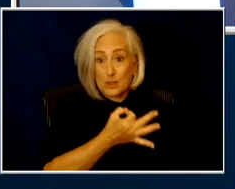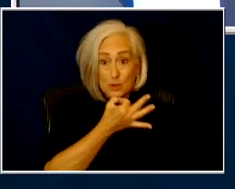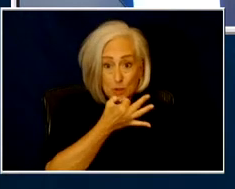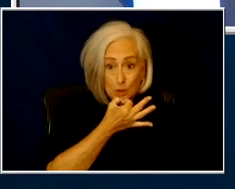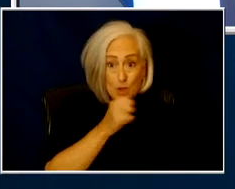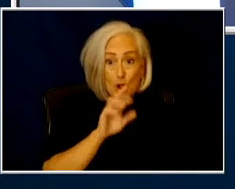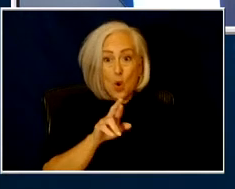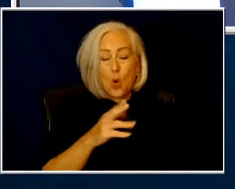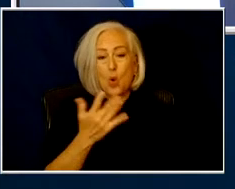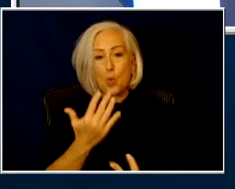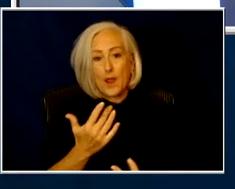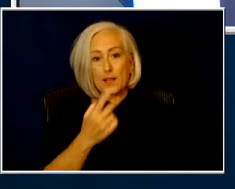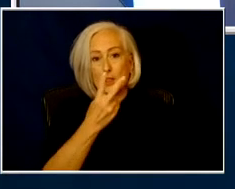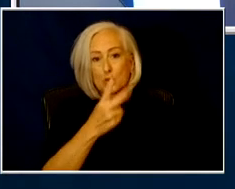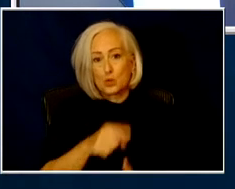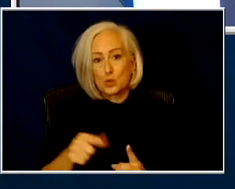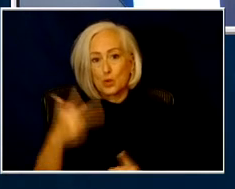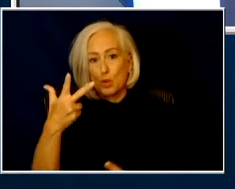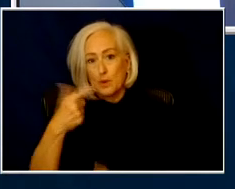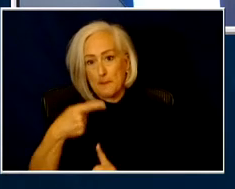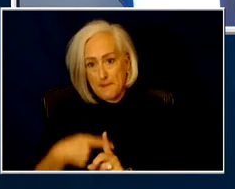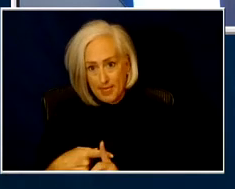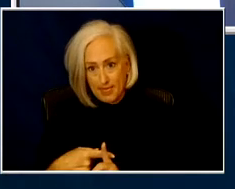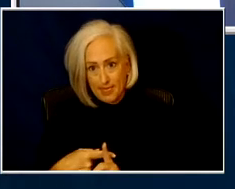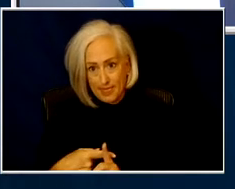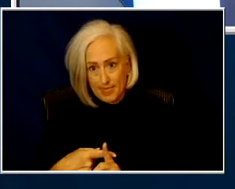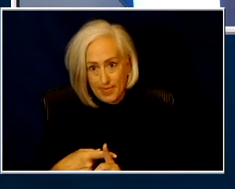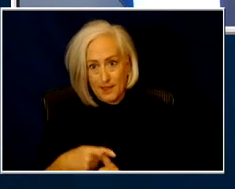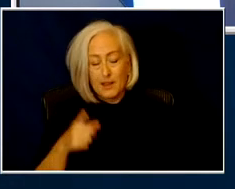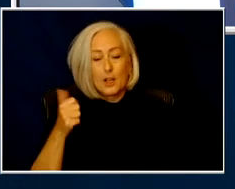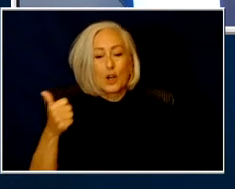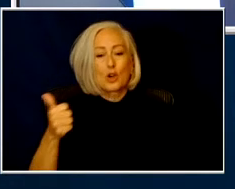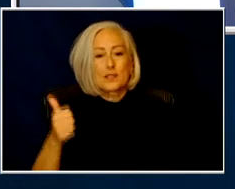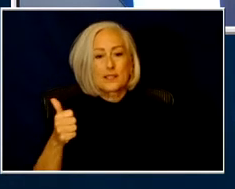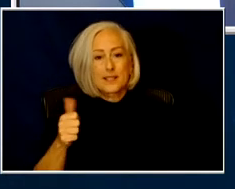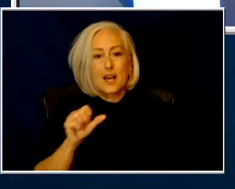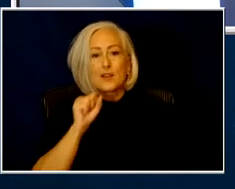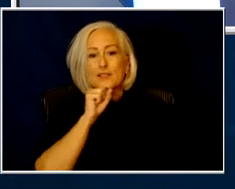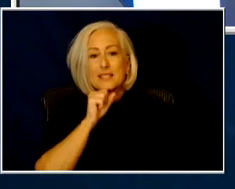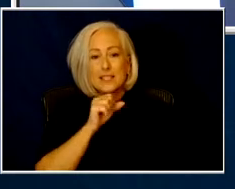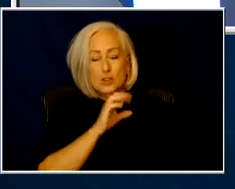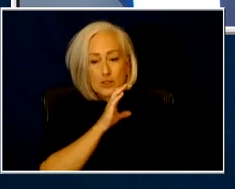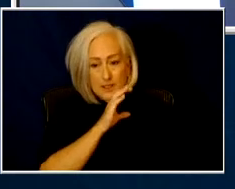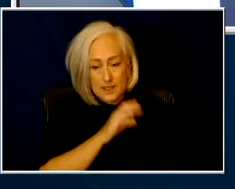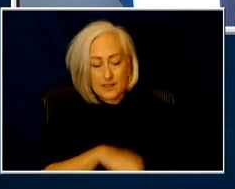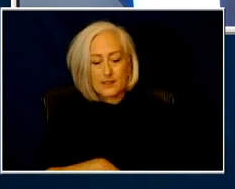this one but um also uh she's a senior citizen immune immunocompromised